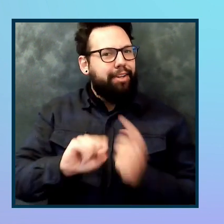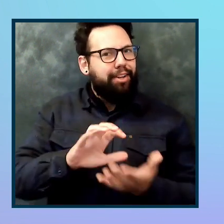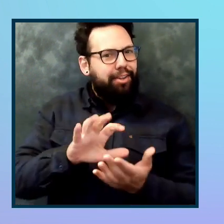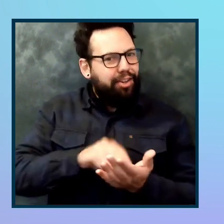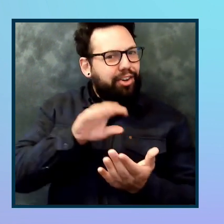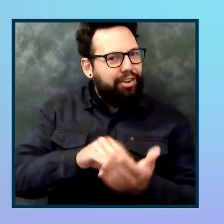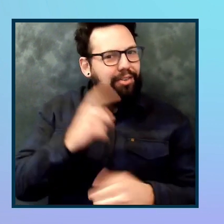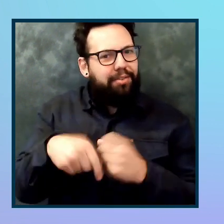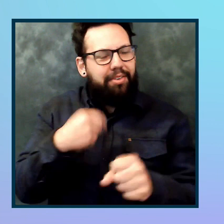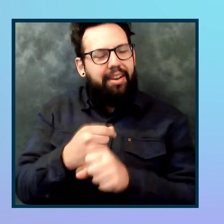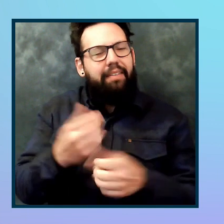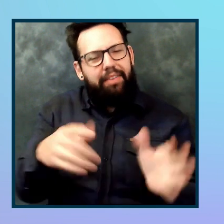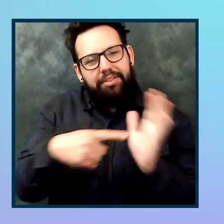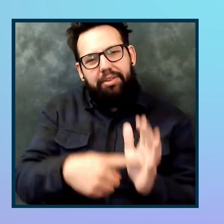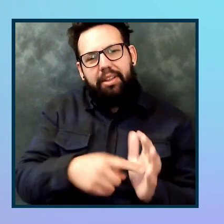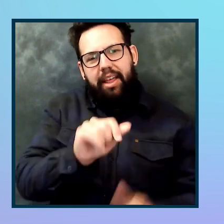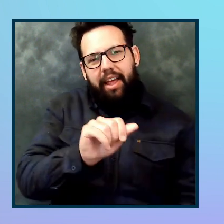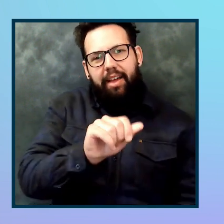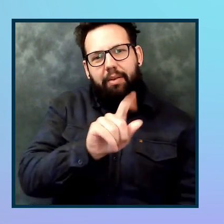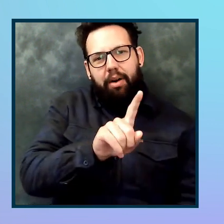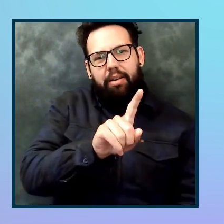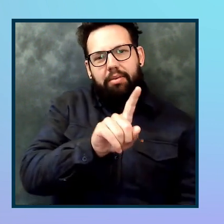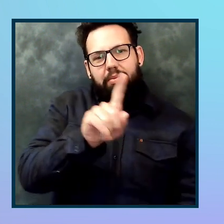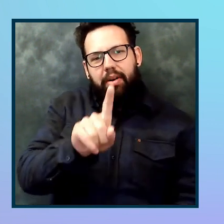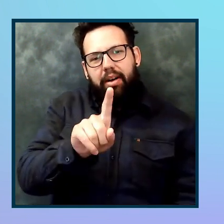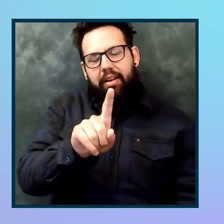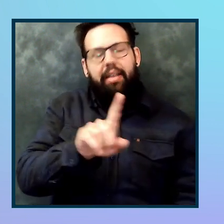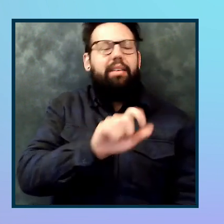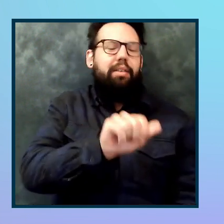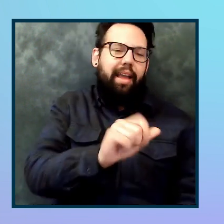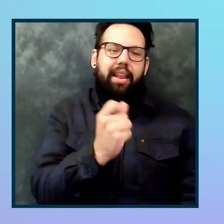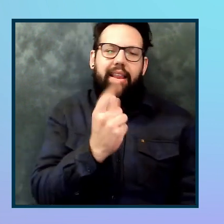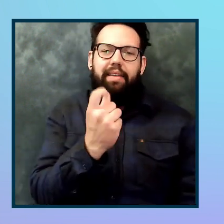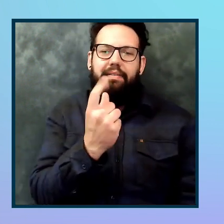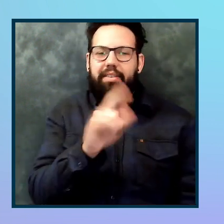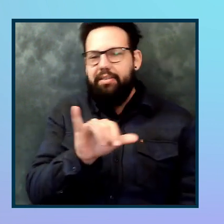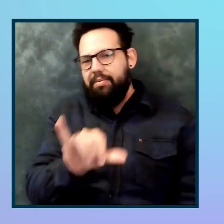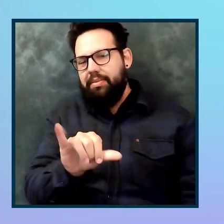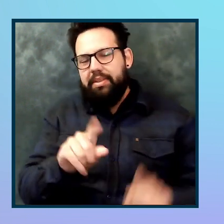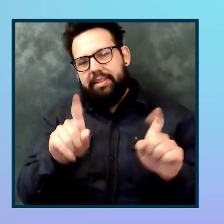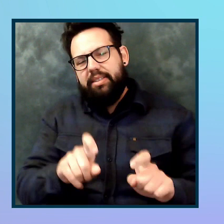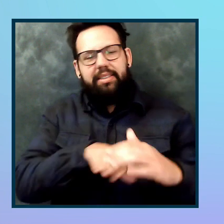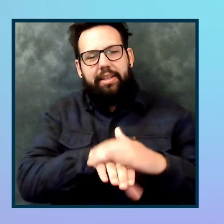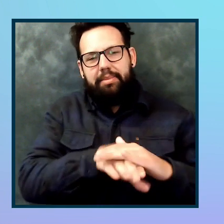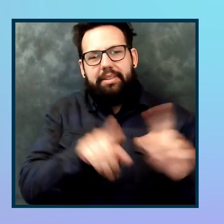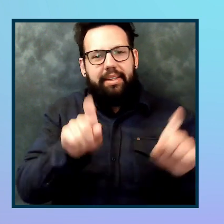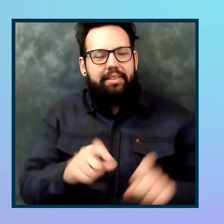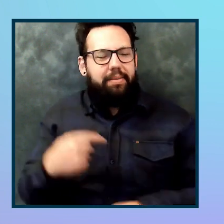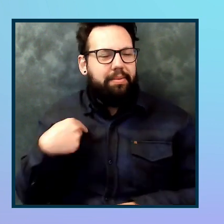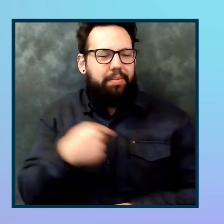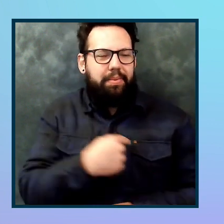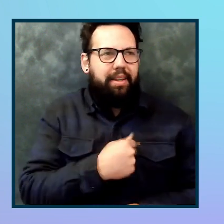the A11Y testing tool that is available to us in Ember, we really haven't leveraged it that